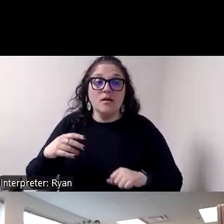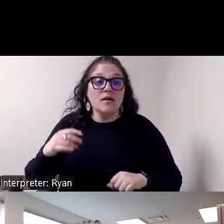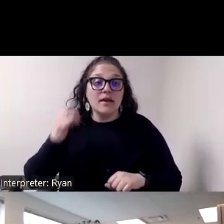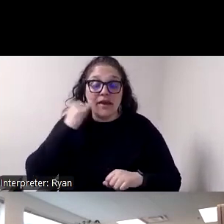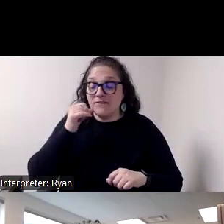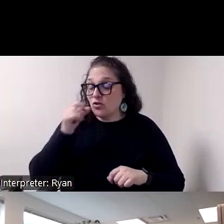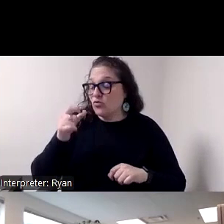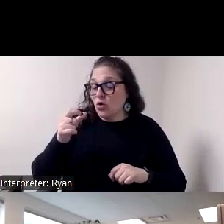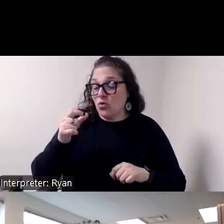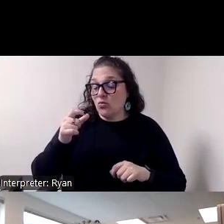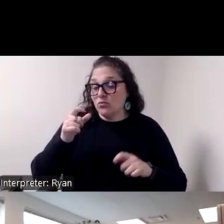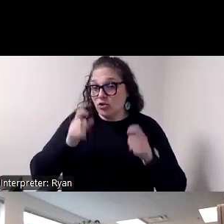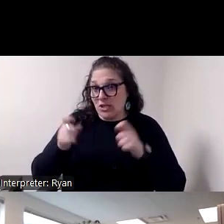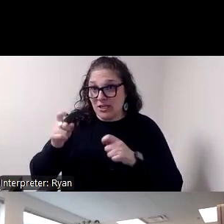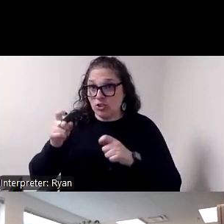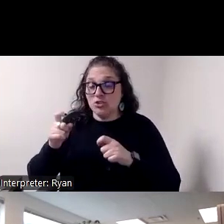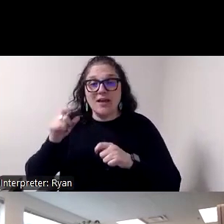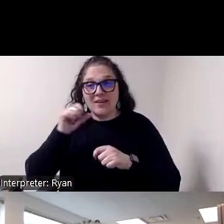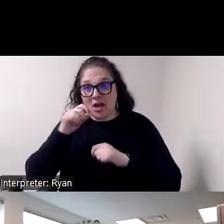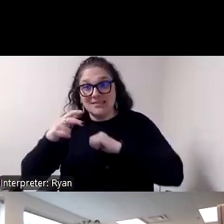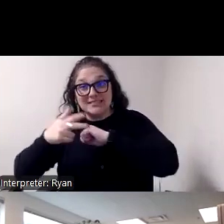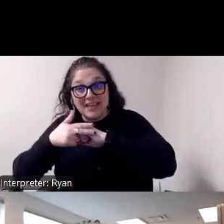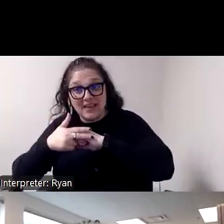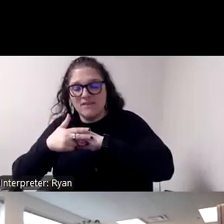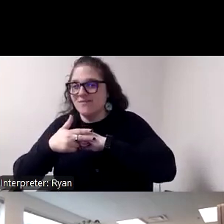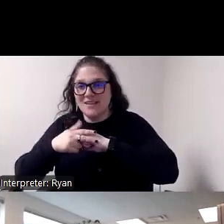save any of your changes and it'll go back to what it was with the deleted line.